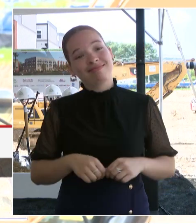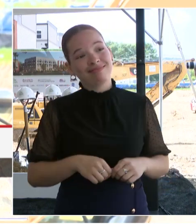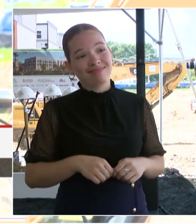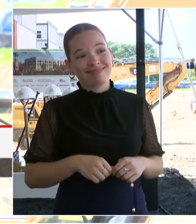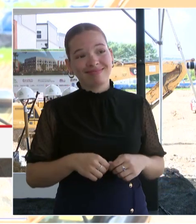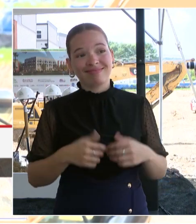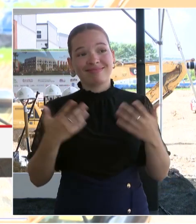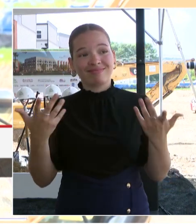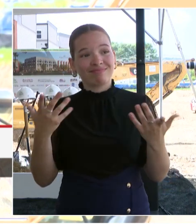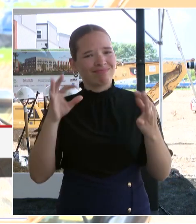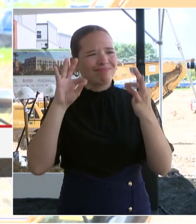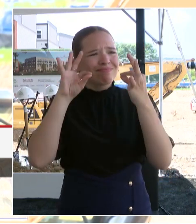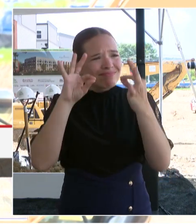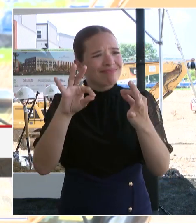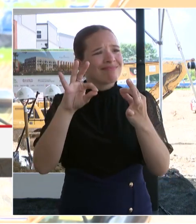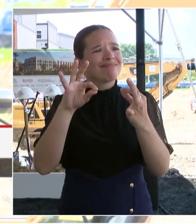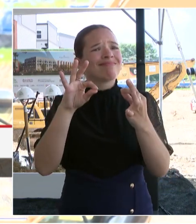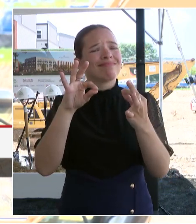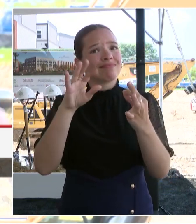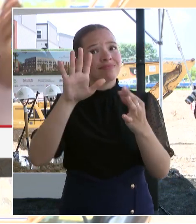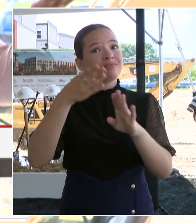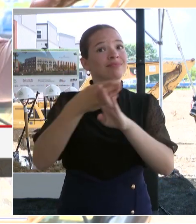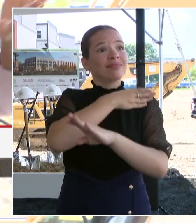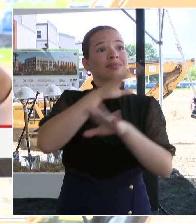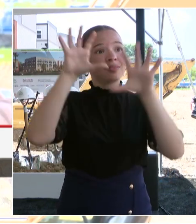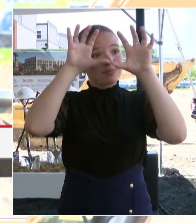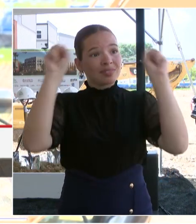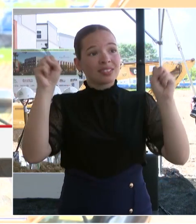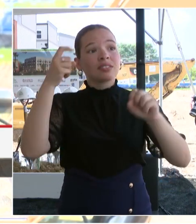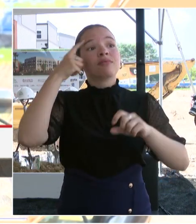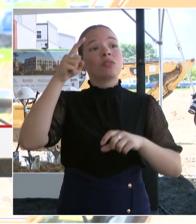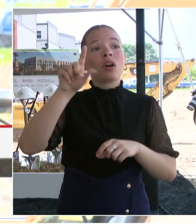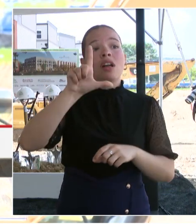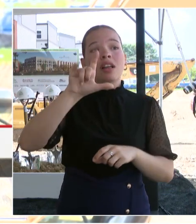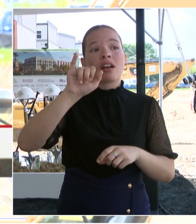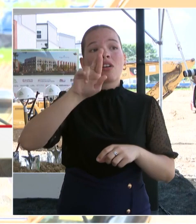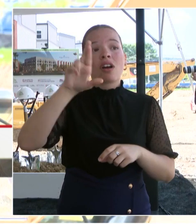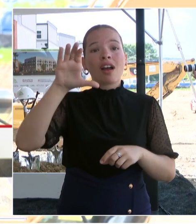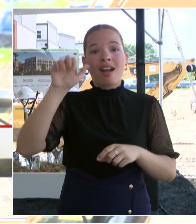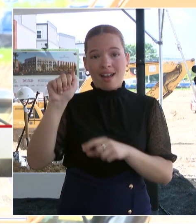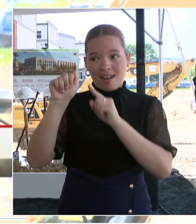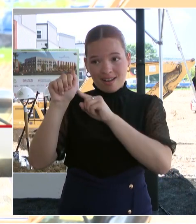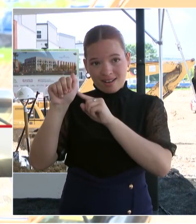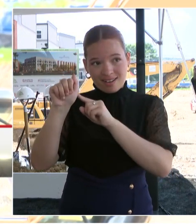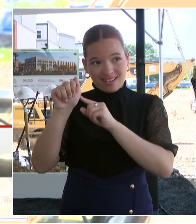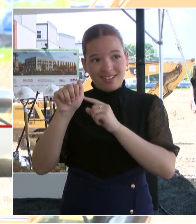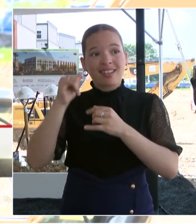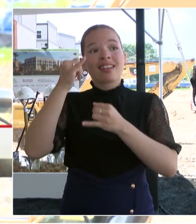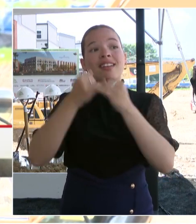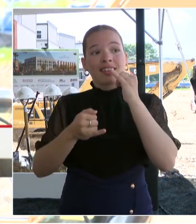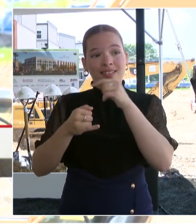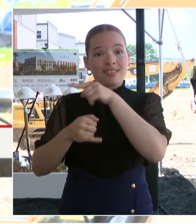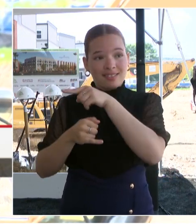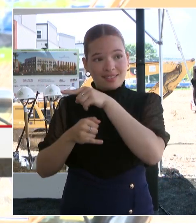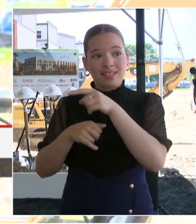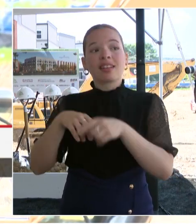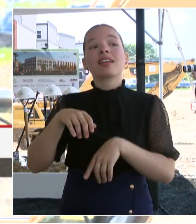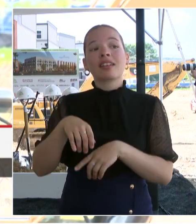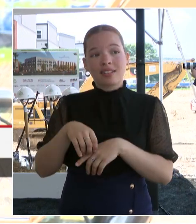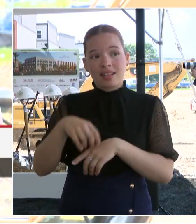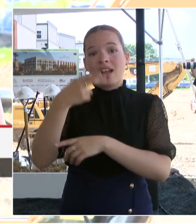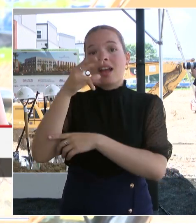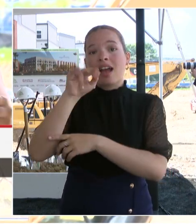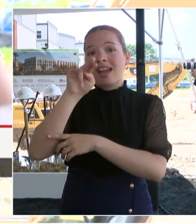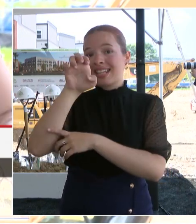the LRCA, Sharon Hines here, is now the director of the Department of Aging and